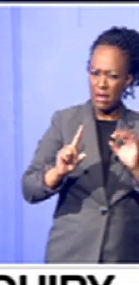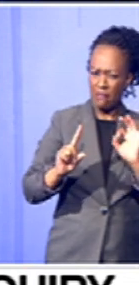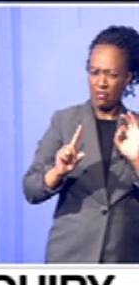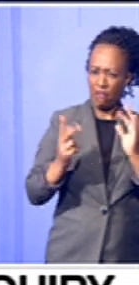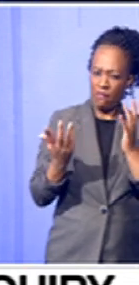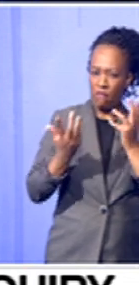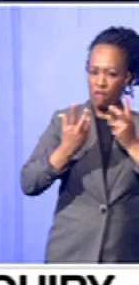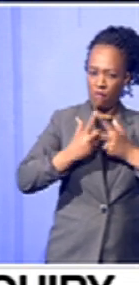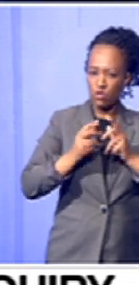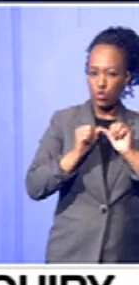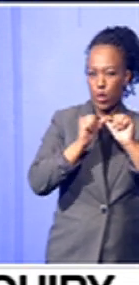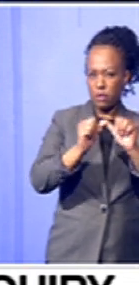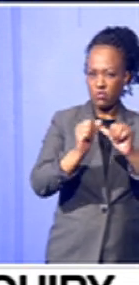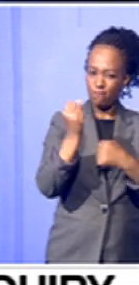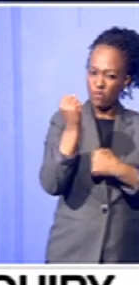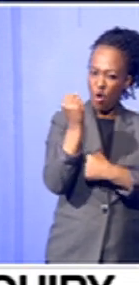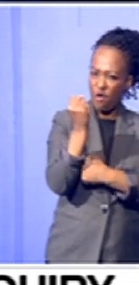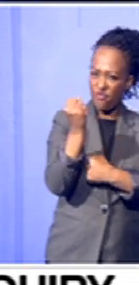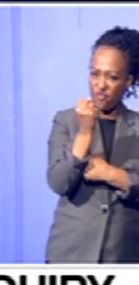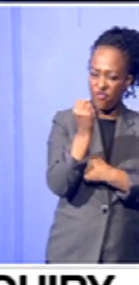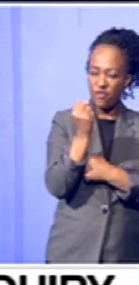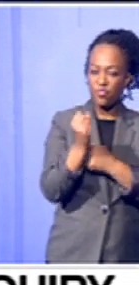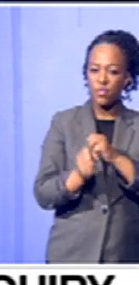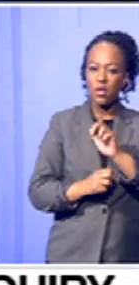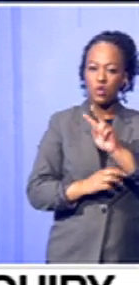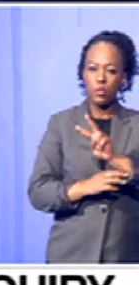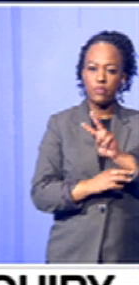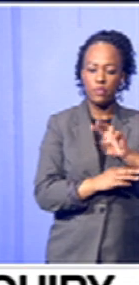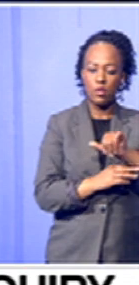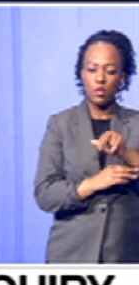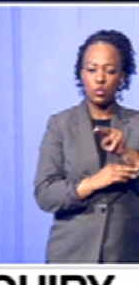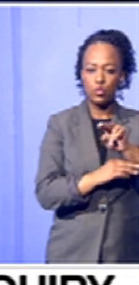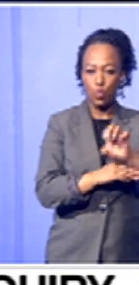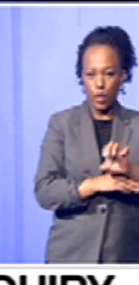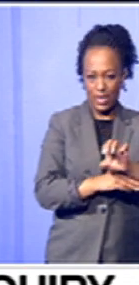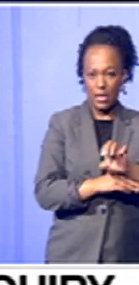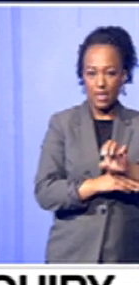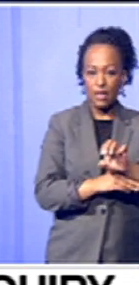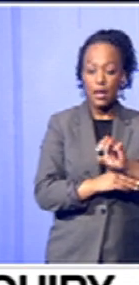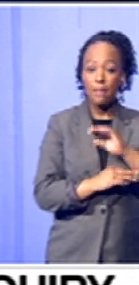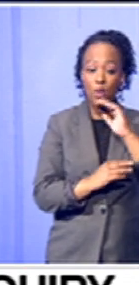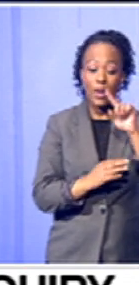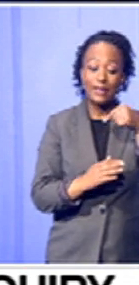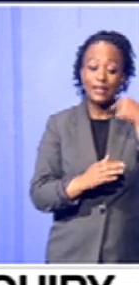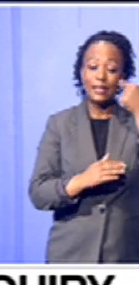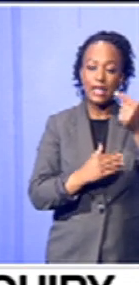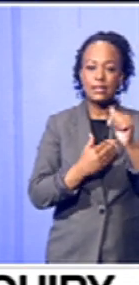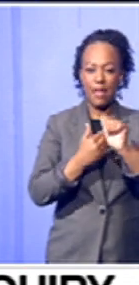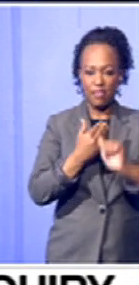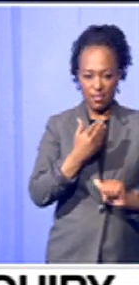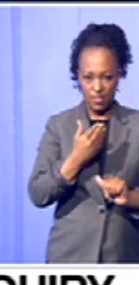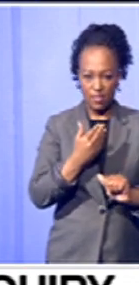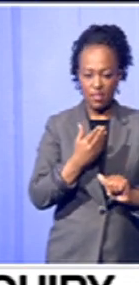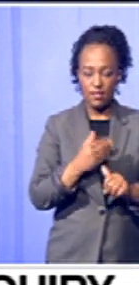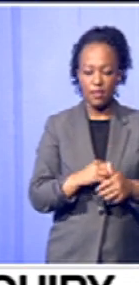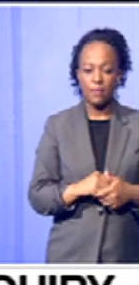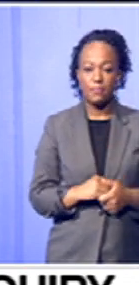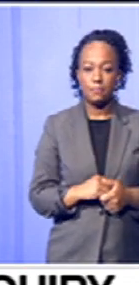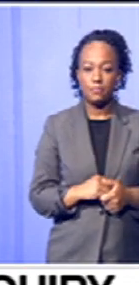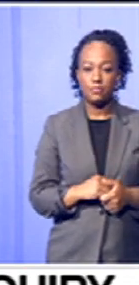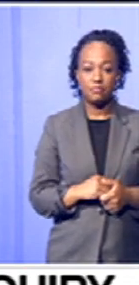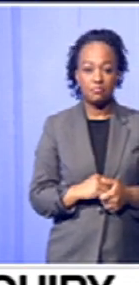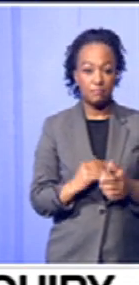by the 22nd of June, which is next month. Now, the